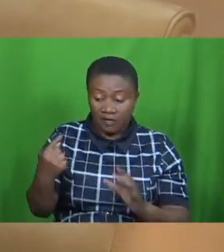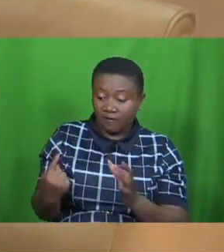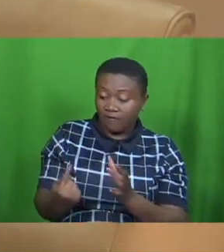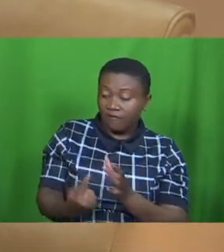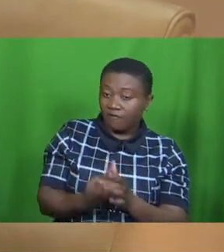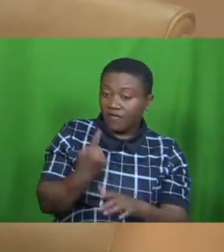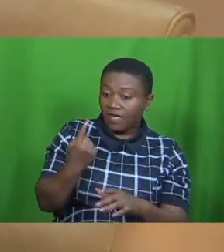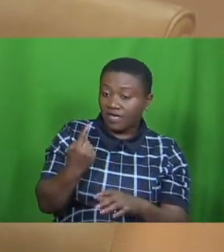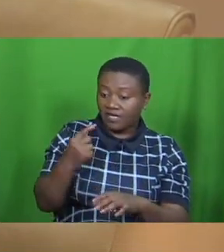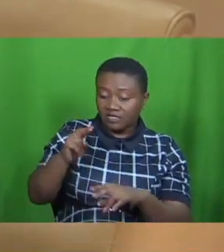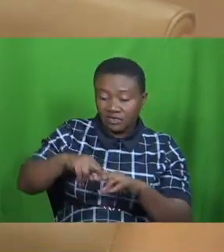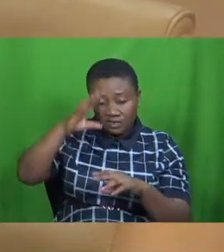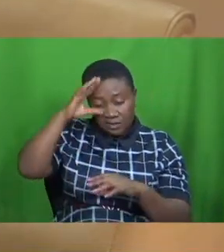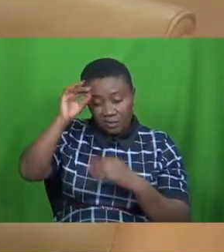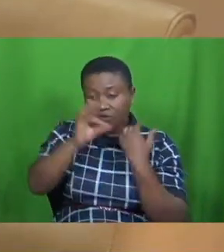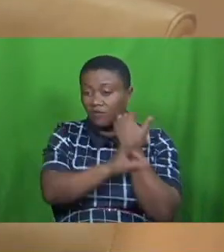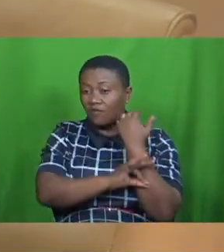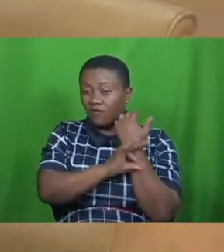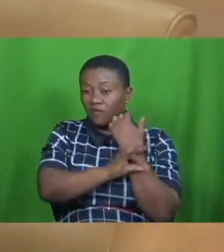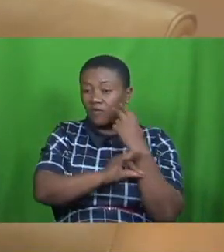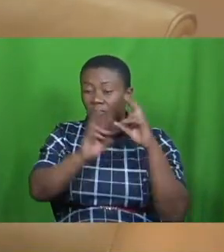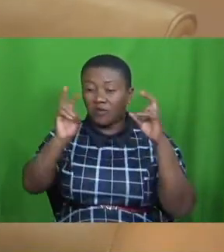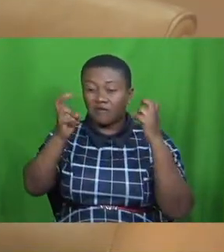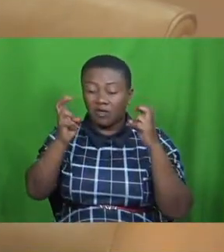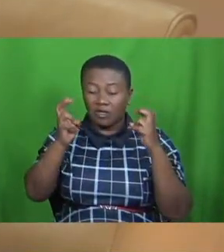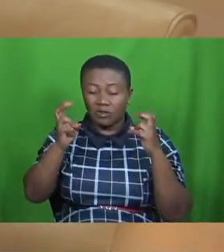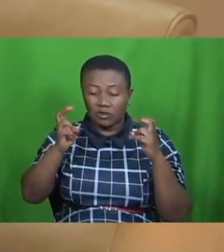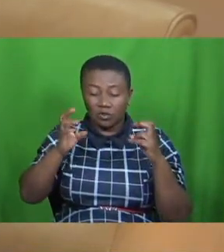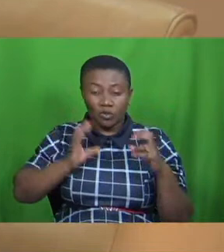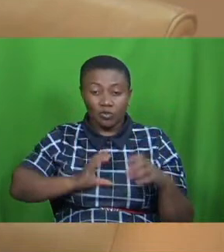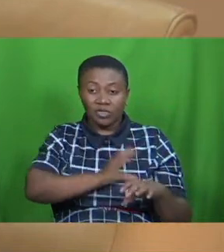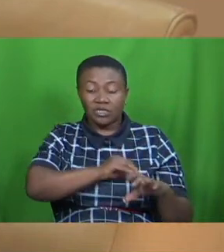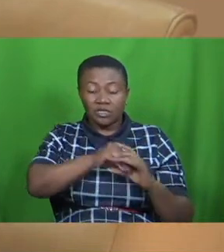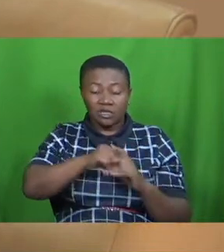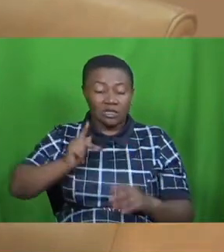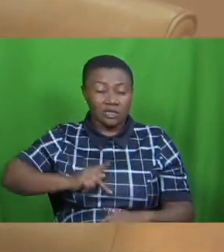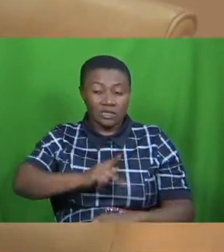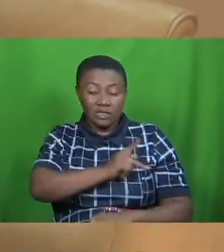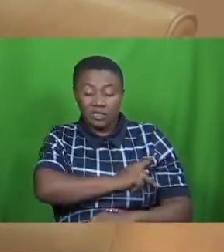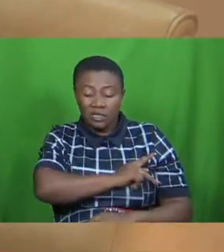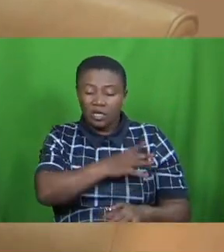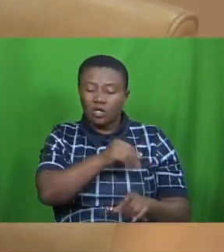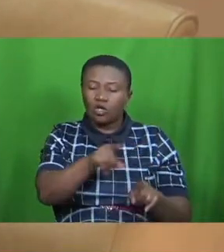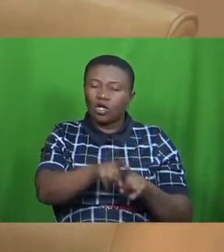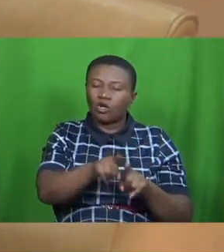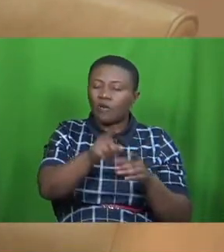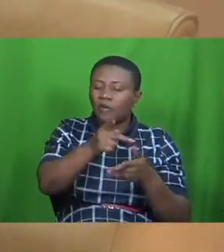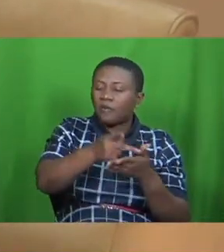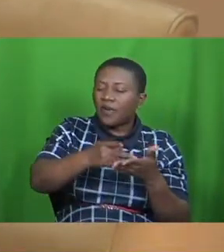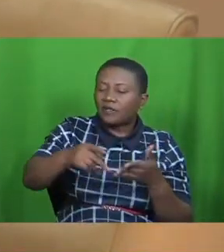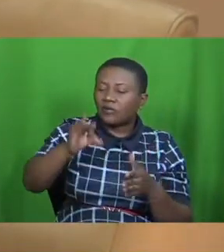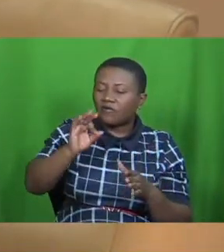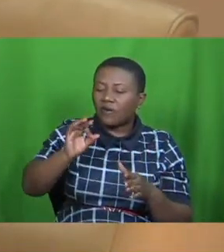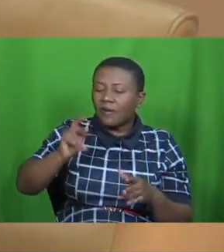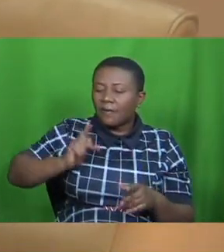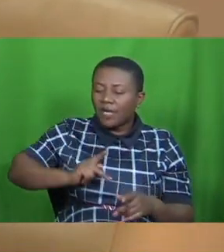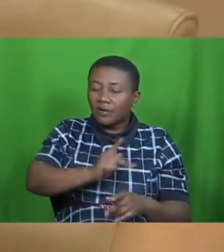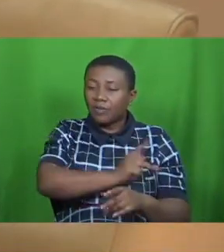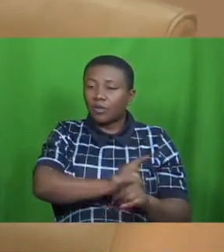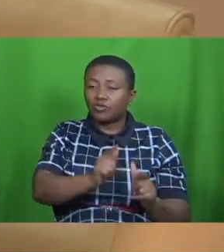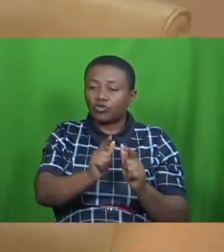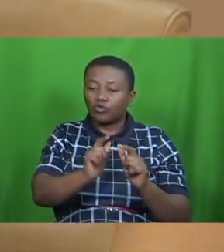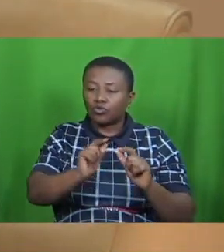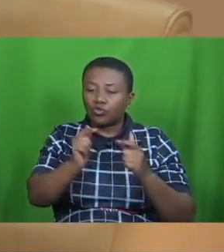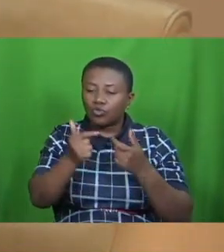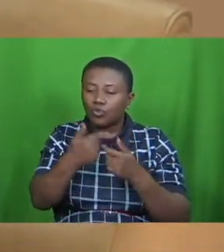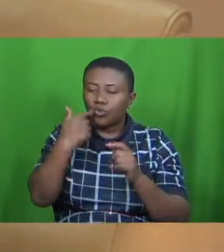Affairs Committee of Parliament and was part of the parliamentary delegations to Republic of